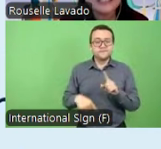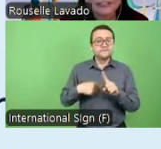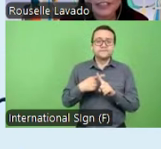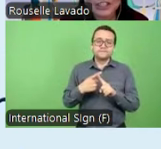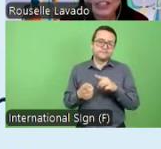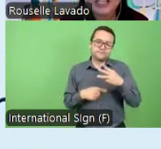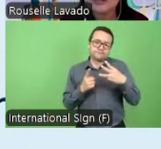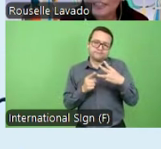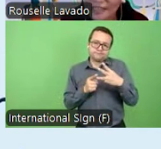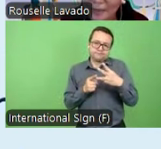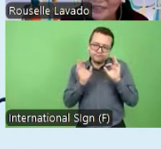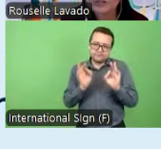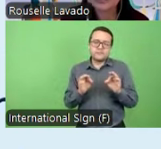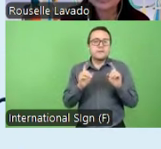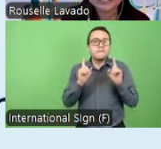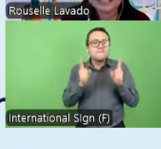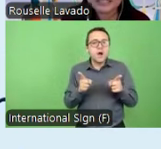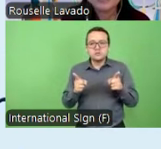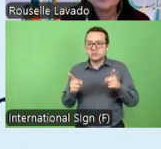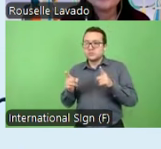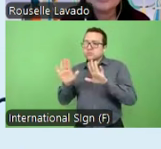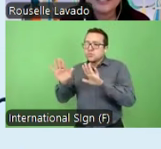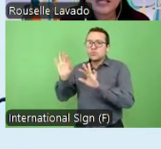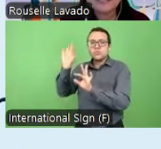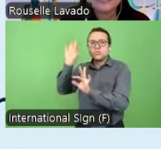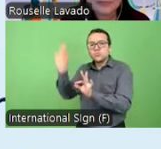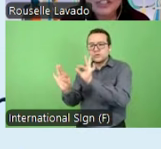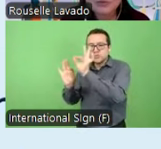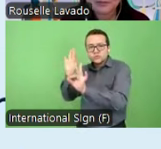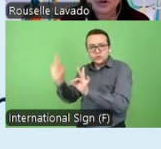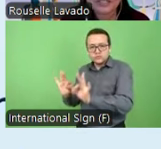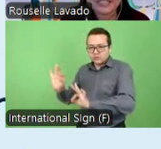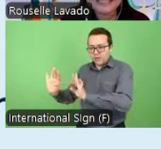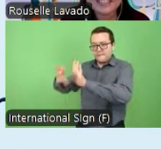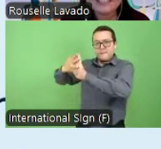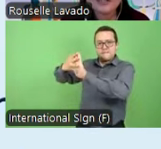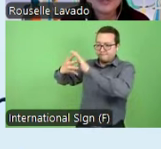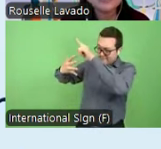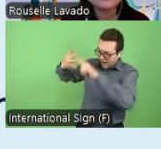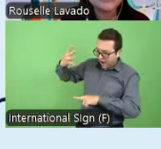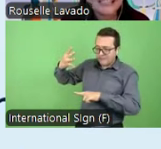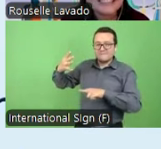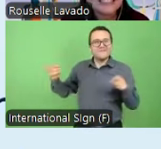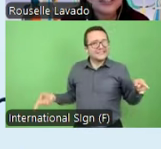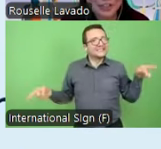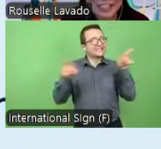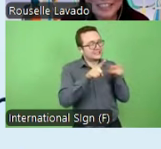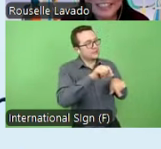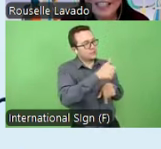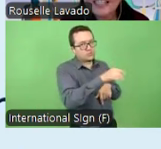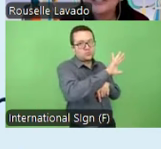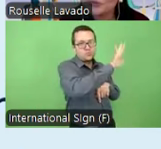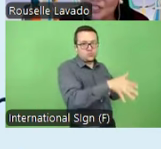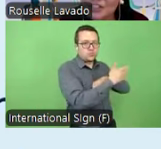harmonize definitions across time and across countries. This will help us benchmark progress and conduct meaningful analysis of